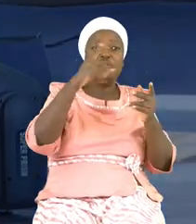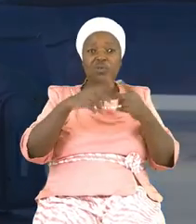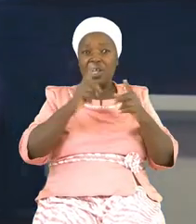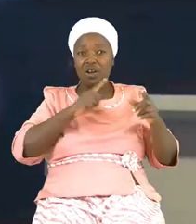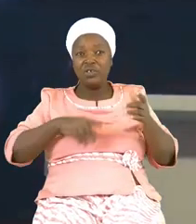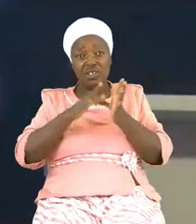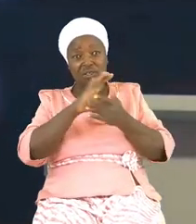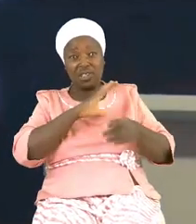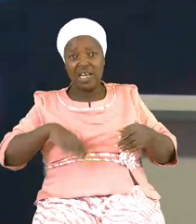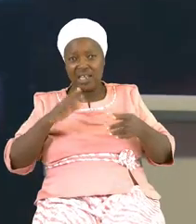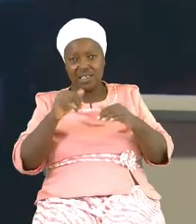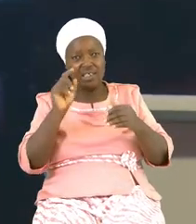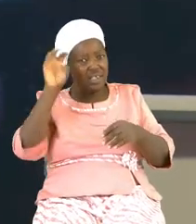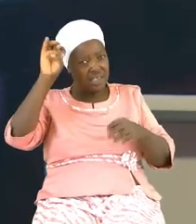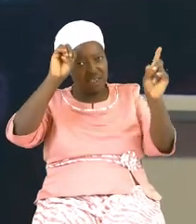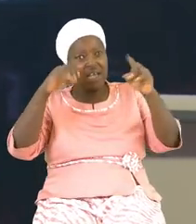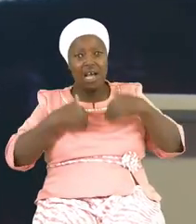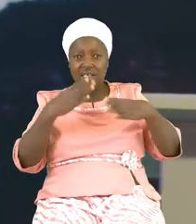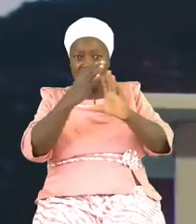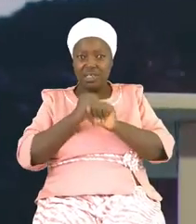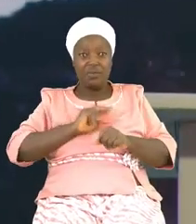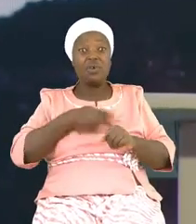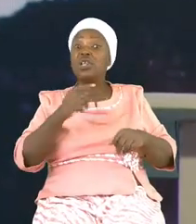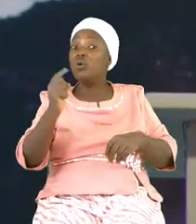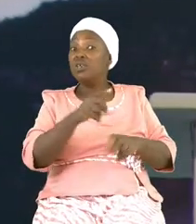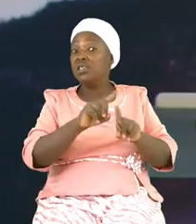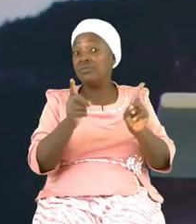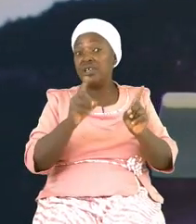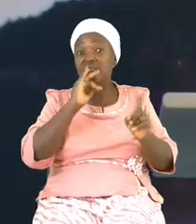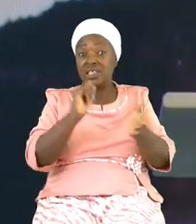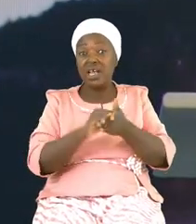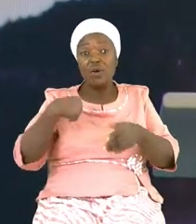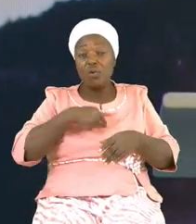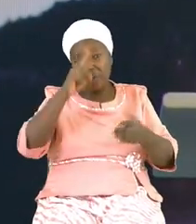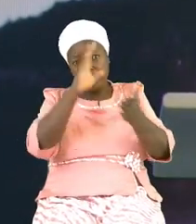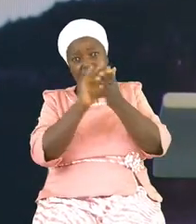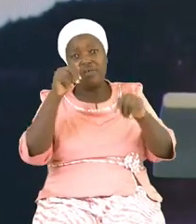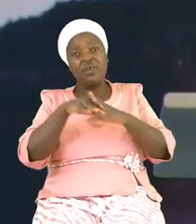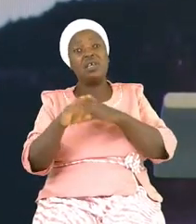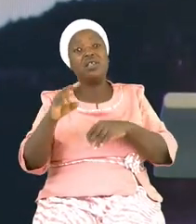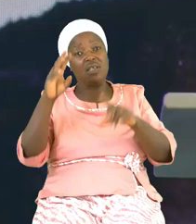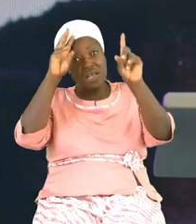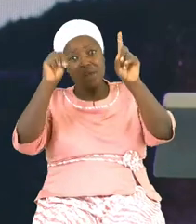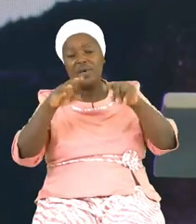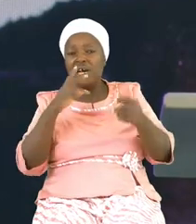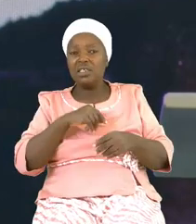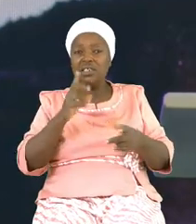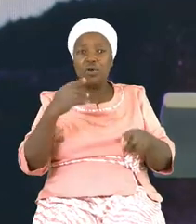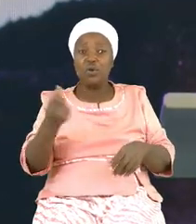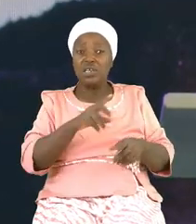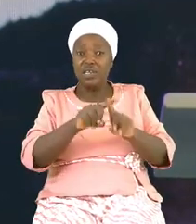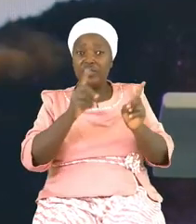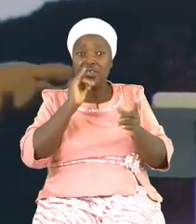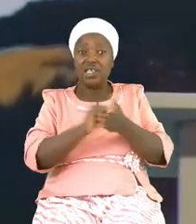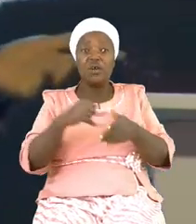has received us. The only difference is that we believe in him. The only difference, we came to him.